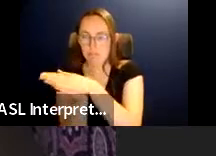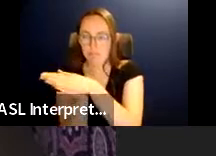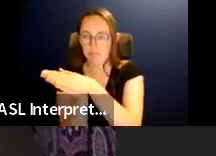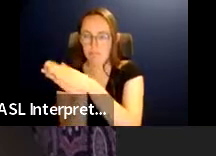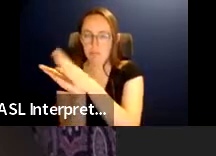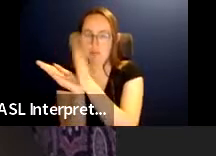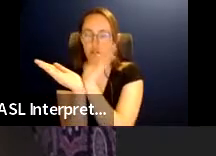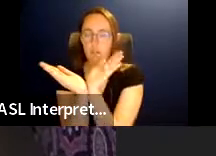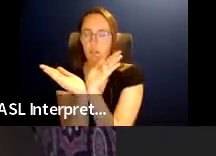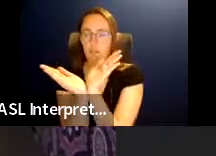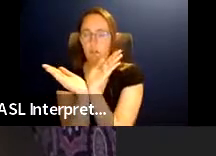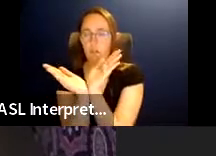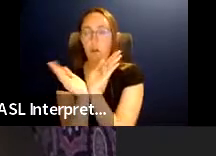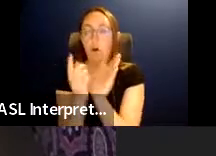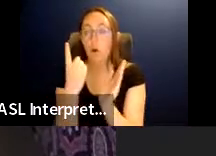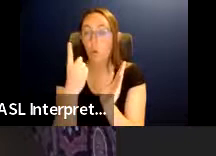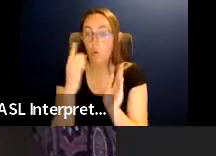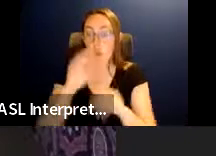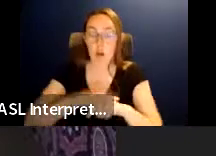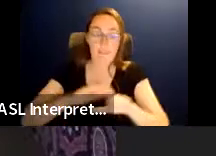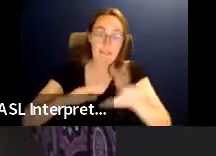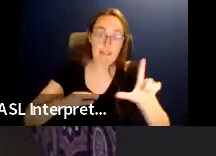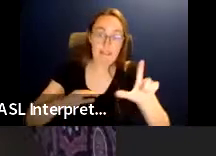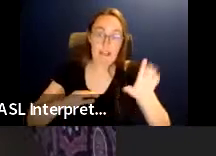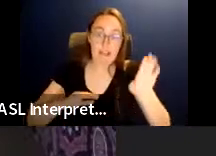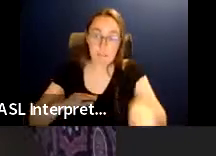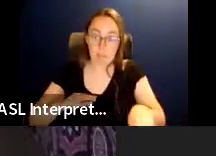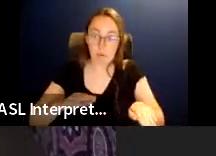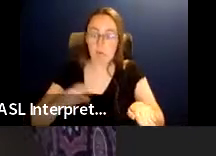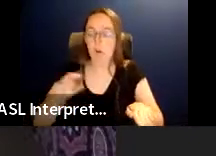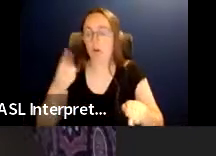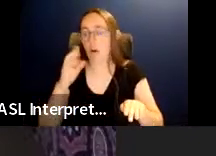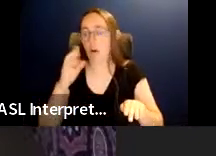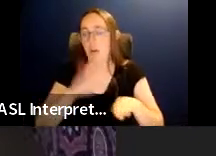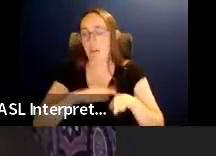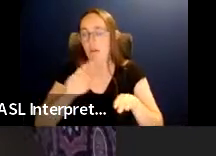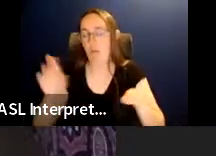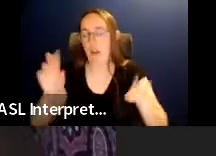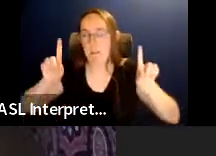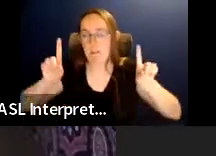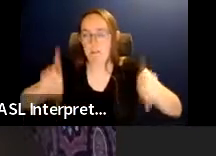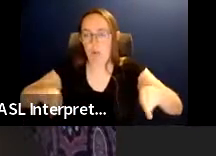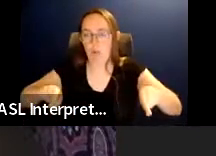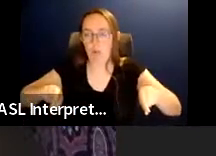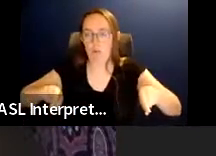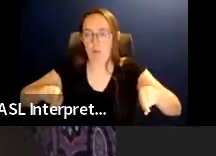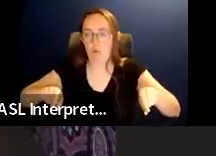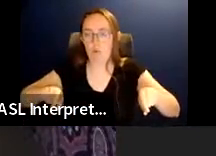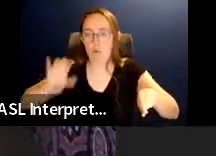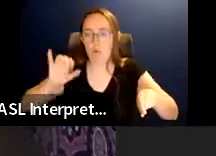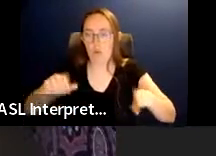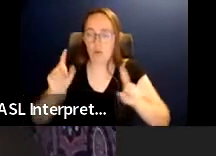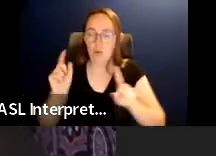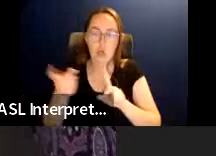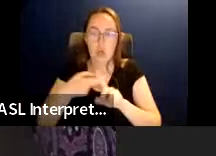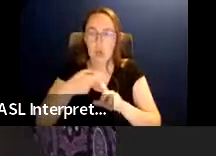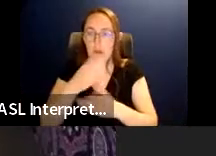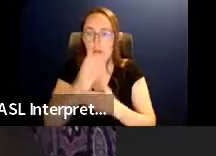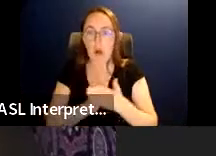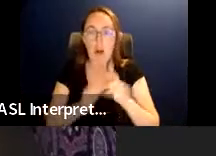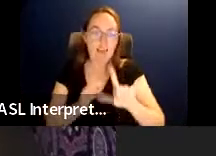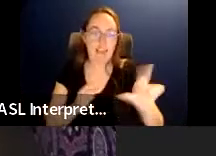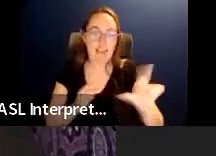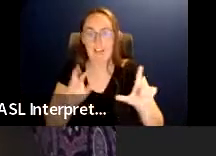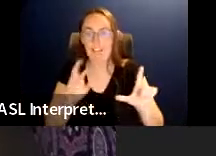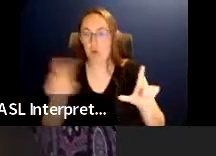put one piece on the left and one piece on the right. So go ahead and put down the hook portion of your Velcro on the left and